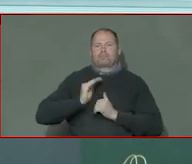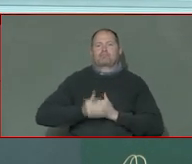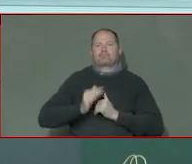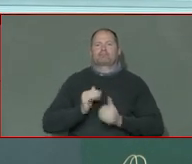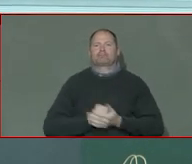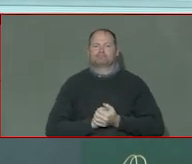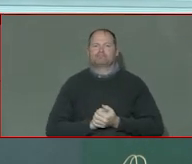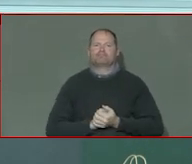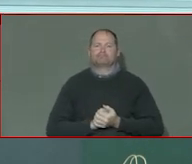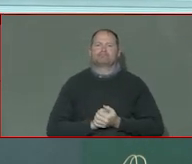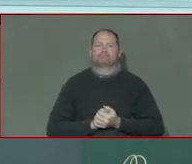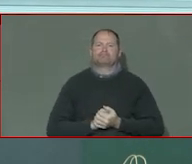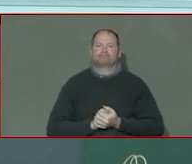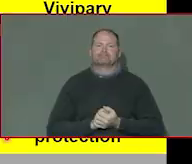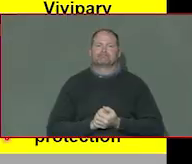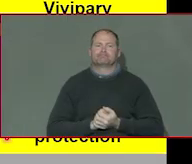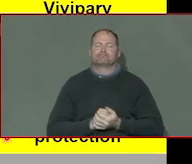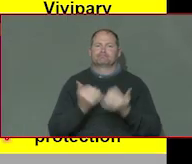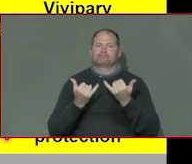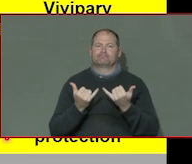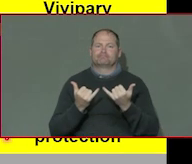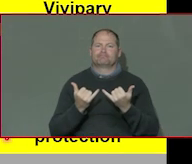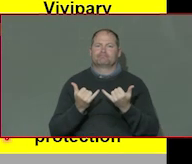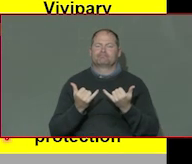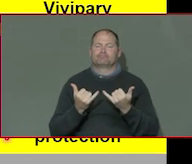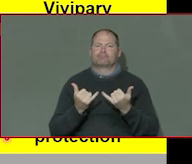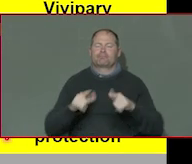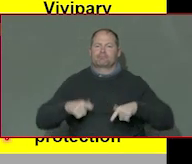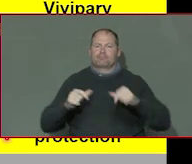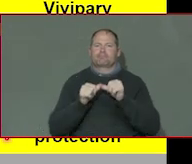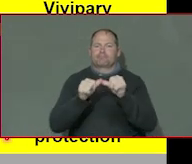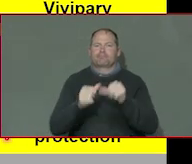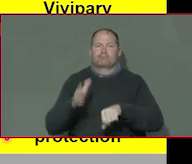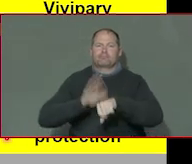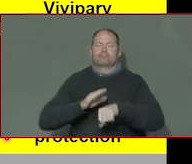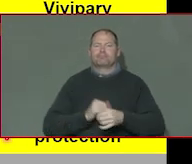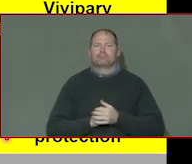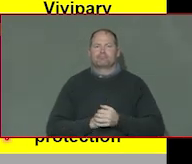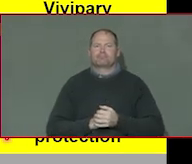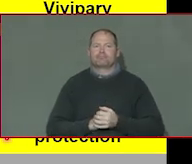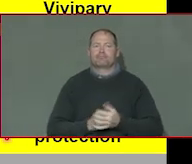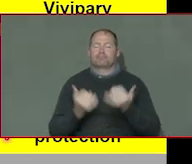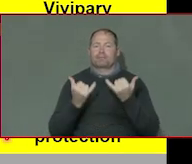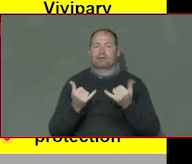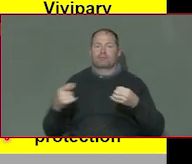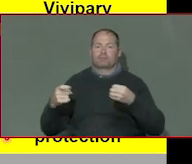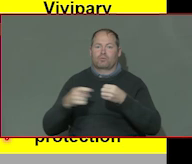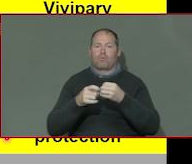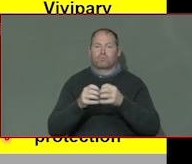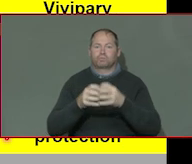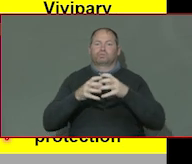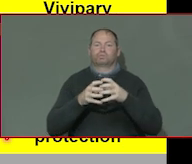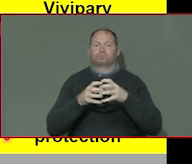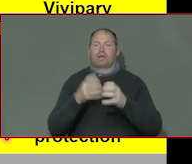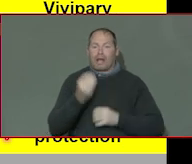get there, and therefore they have more chance of survival. Okay, the moment we have fertilization, we want to